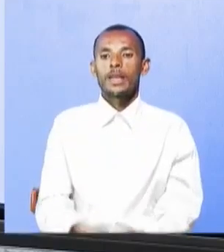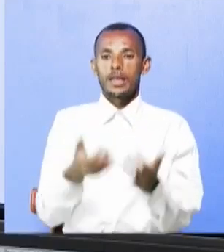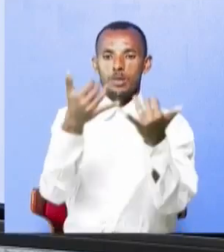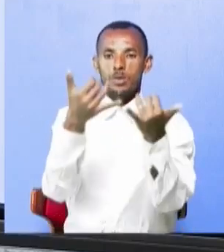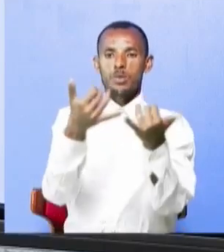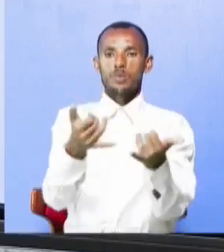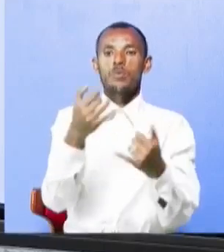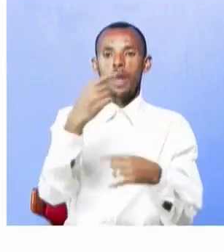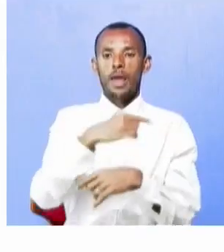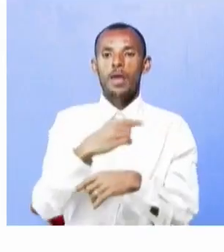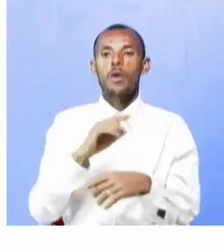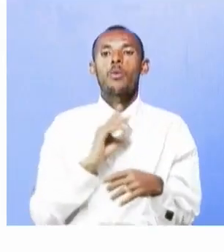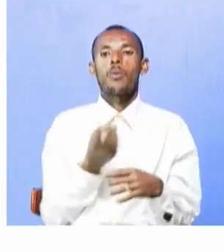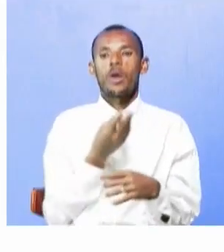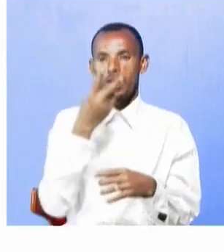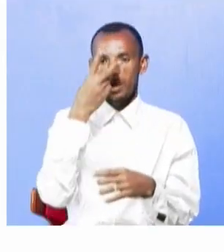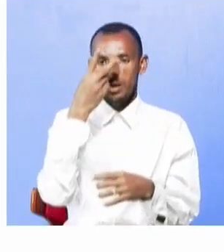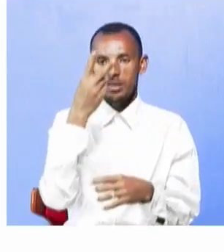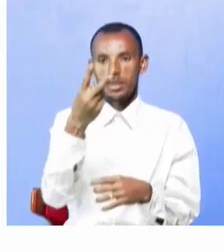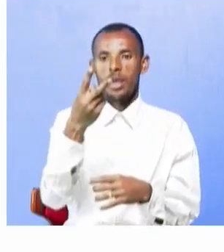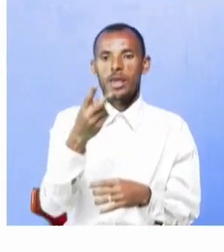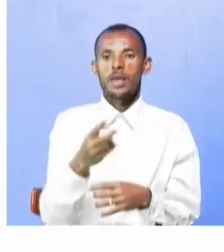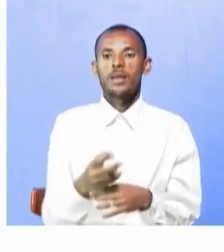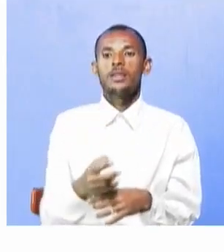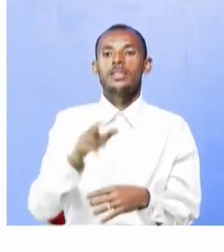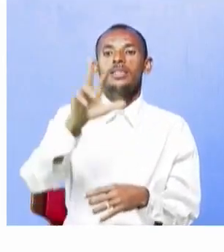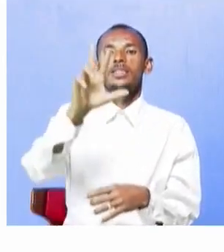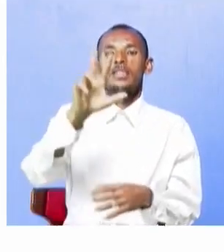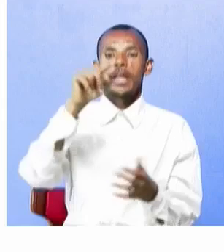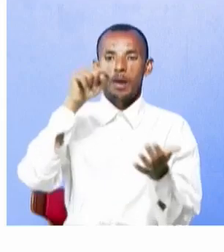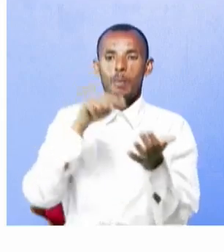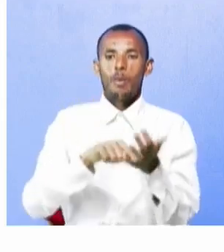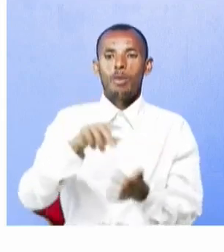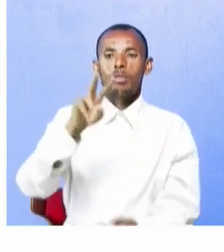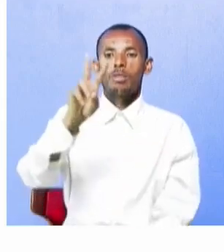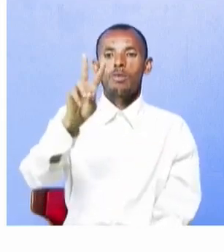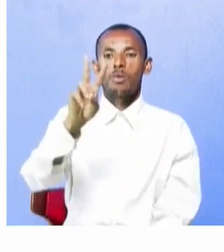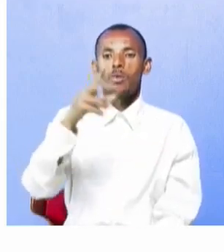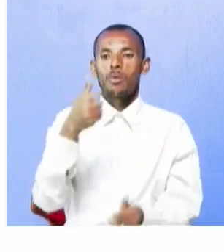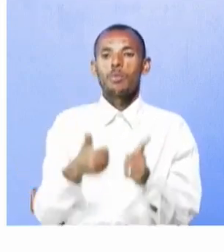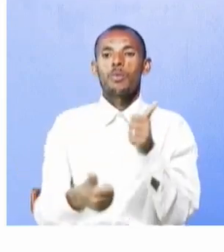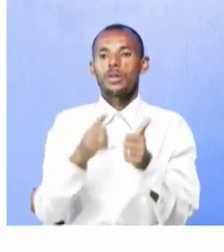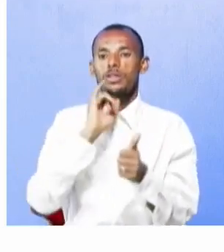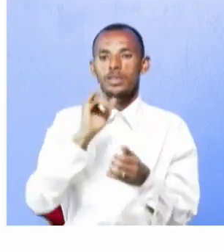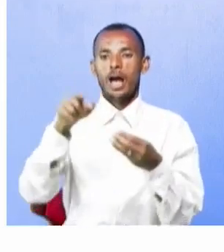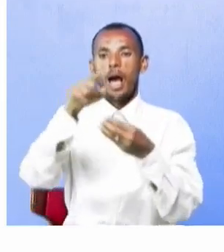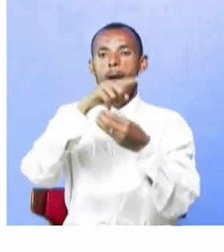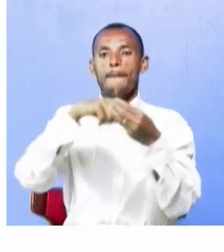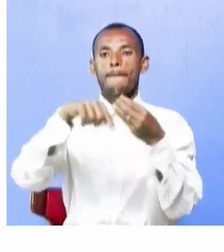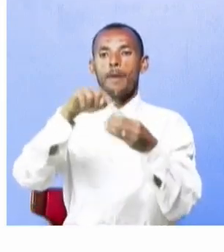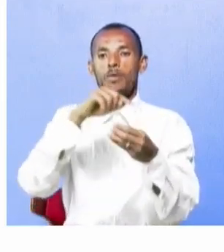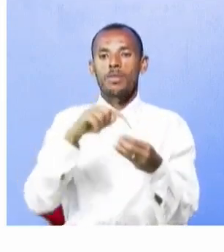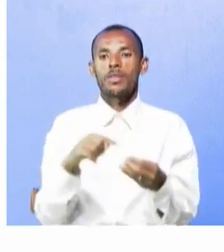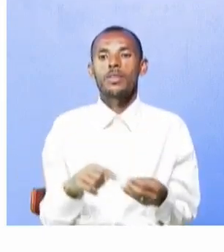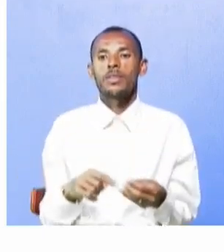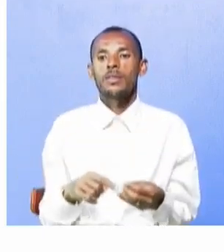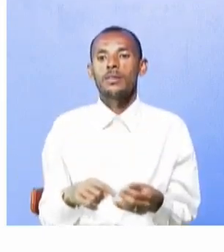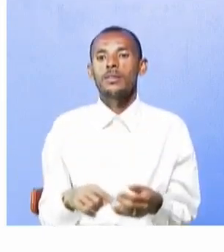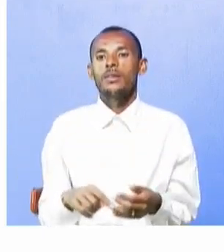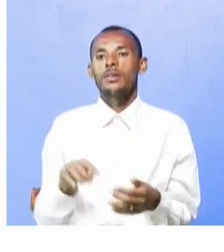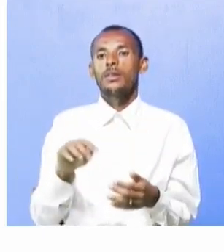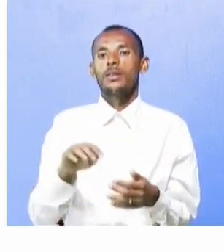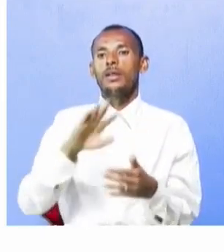today we will see 3.2, which is about graphs of